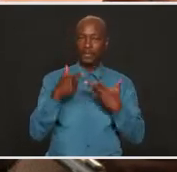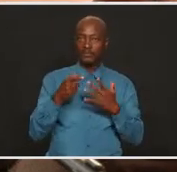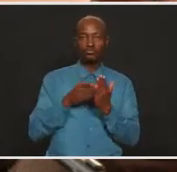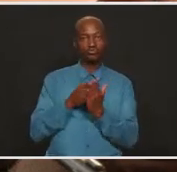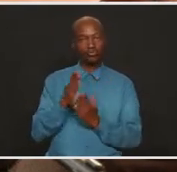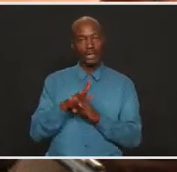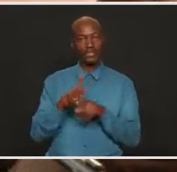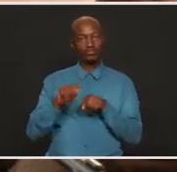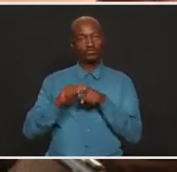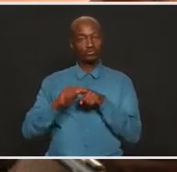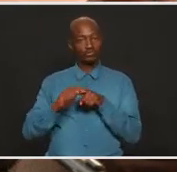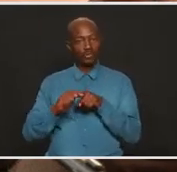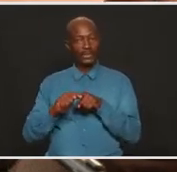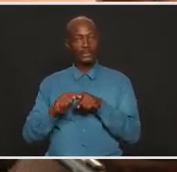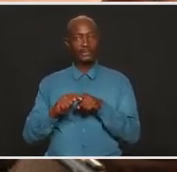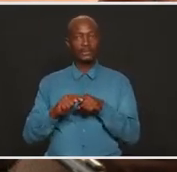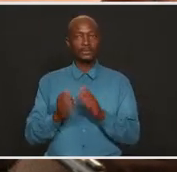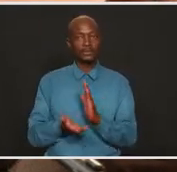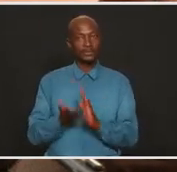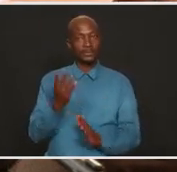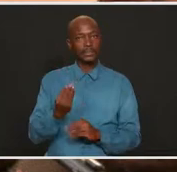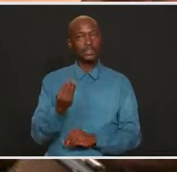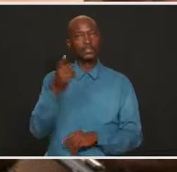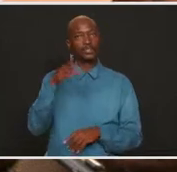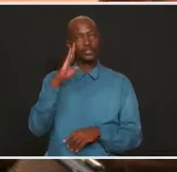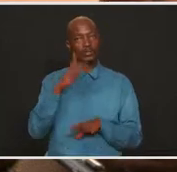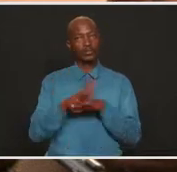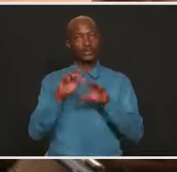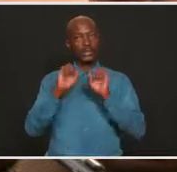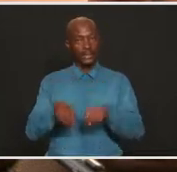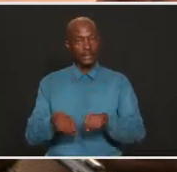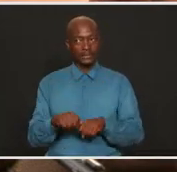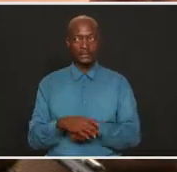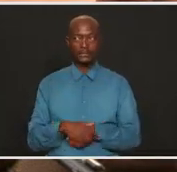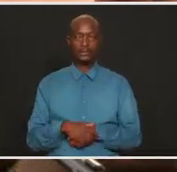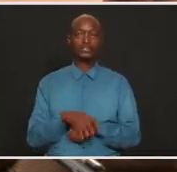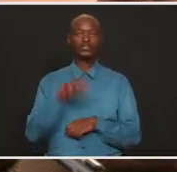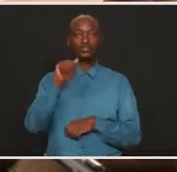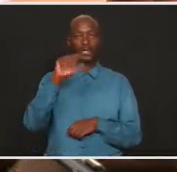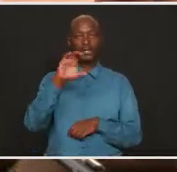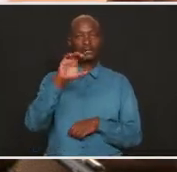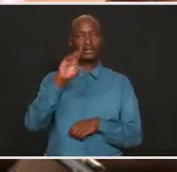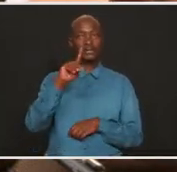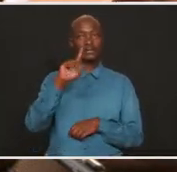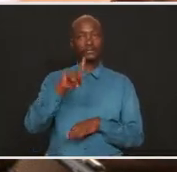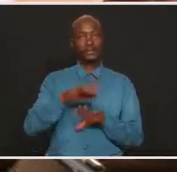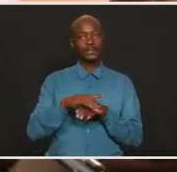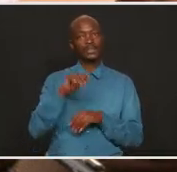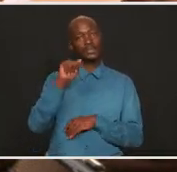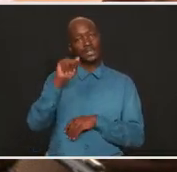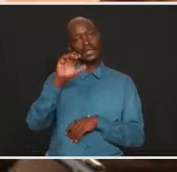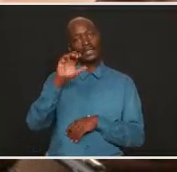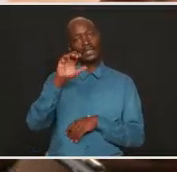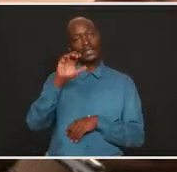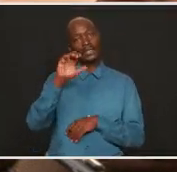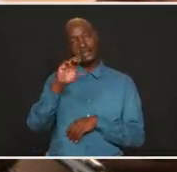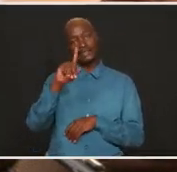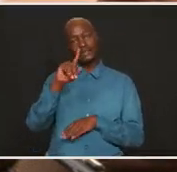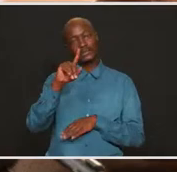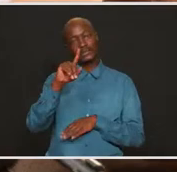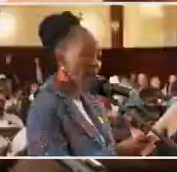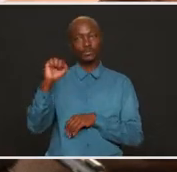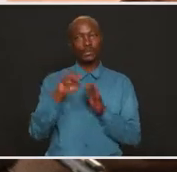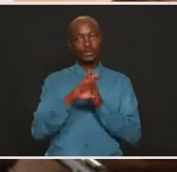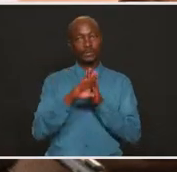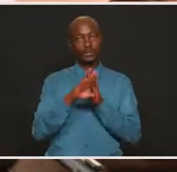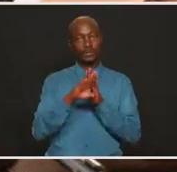their children and train them up in Godly ways we say yes to acdp the acdp rejects